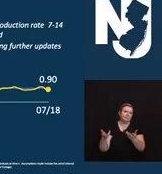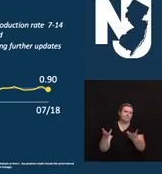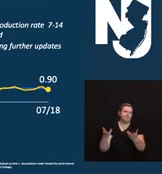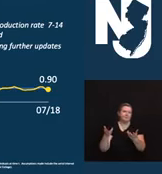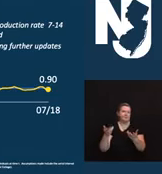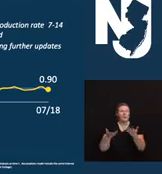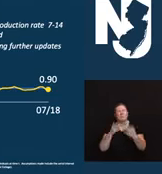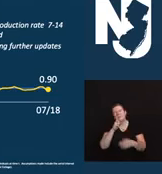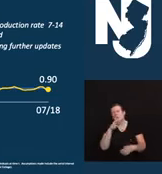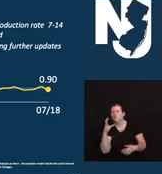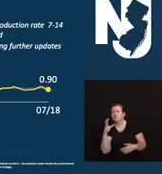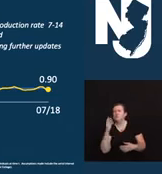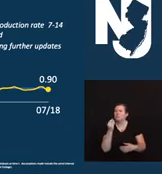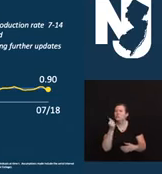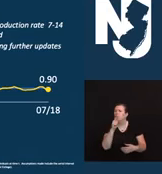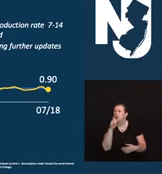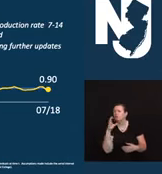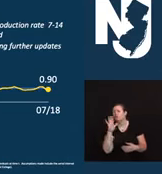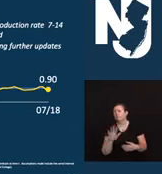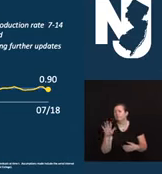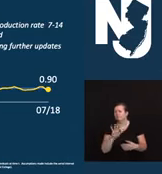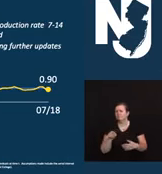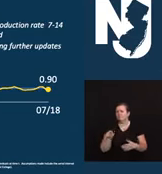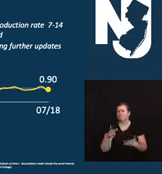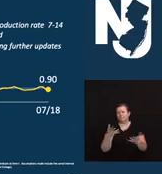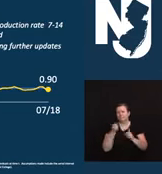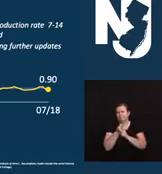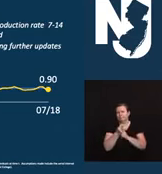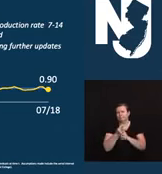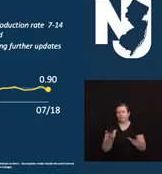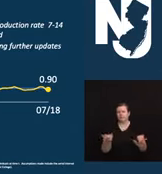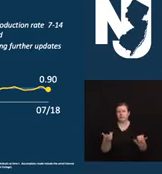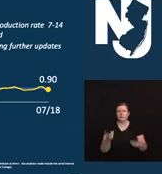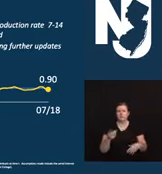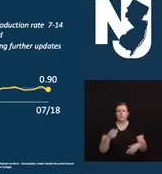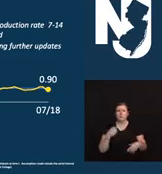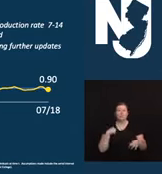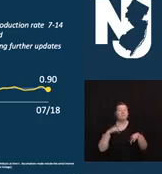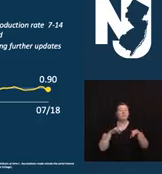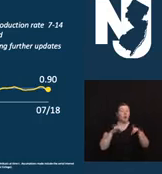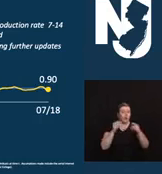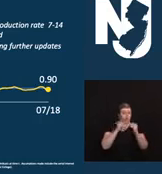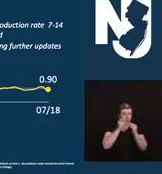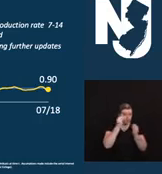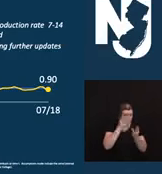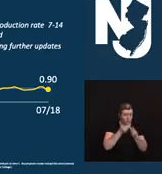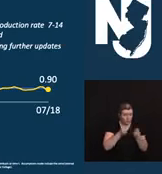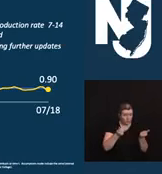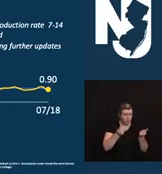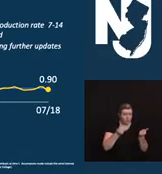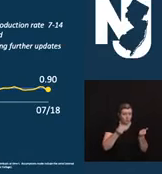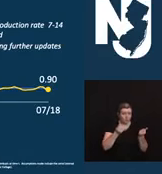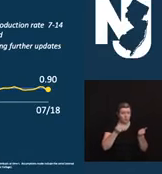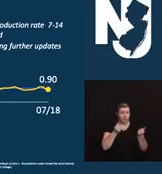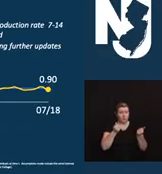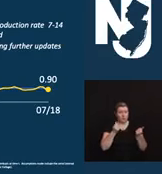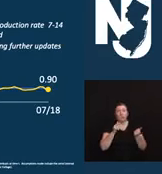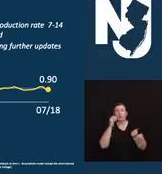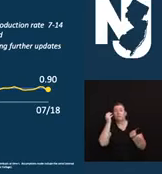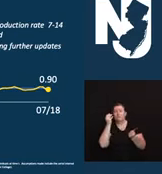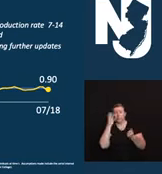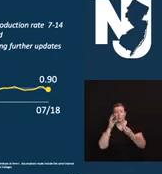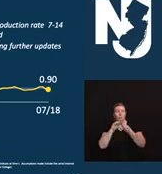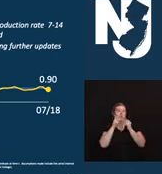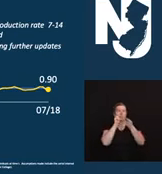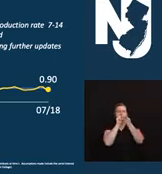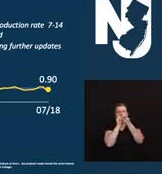transmission. As we know more about this and as backlog results come in, obviously we will update the data as we report accordingly, and Judy